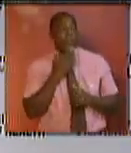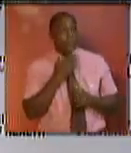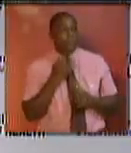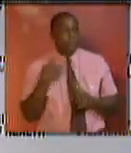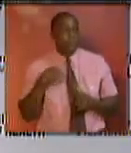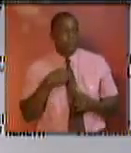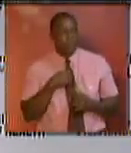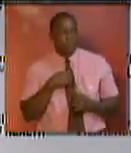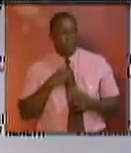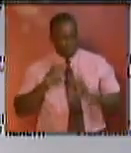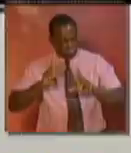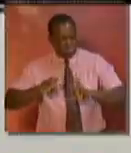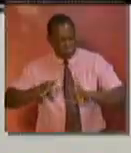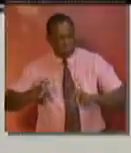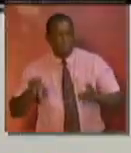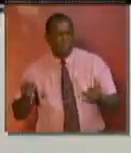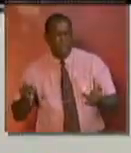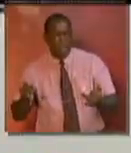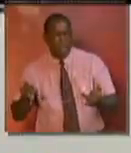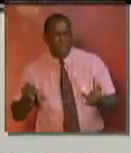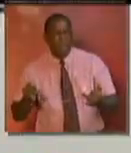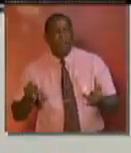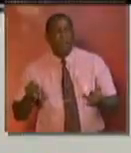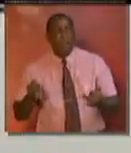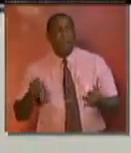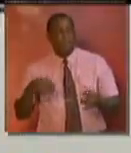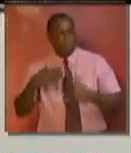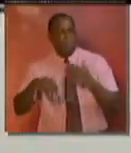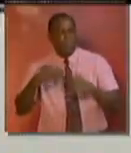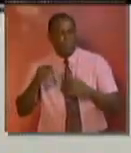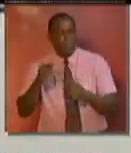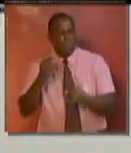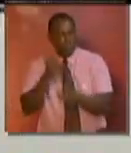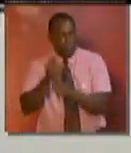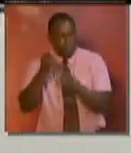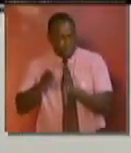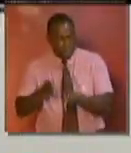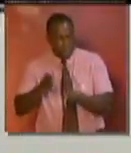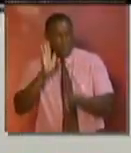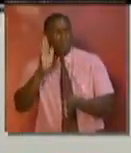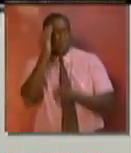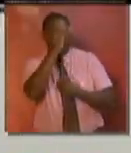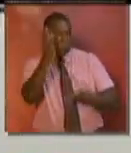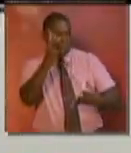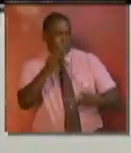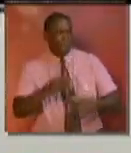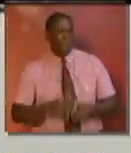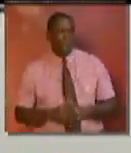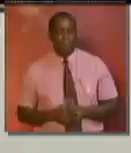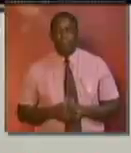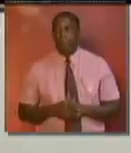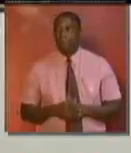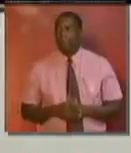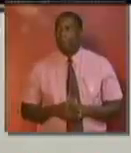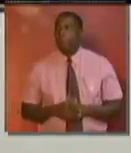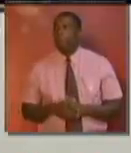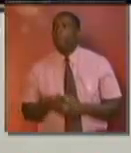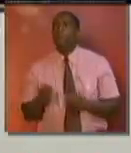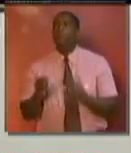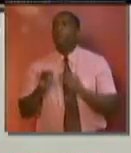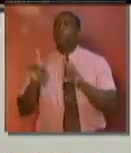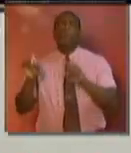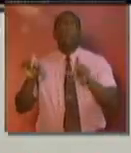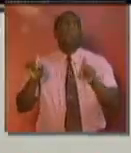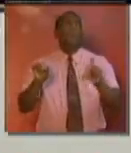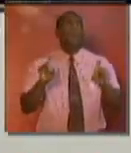will be addressed via the appropriate channels. Thank you very much. I think at this point, I don't see any other questions from